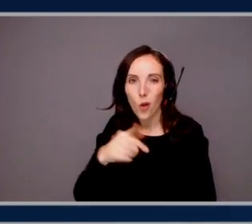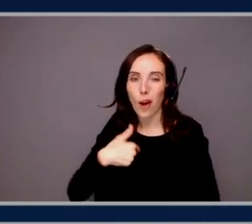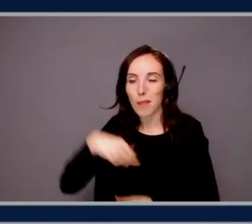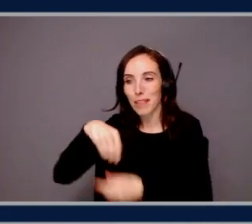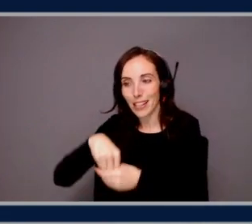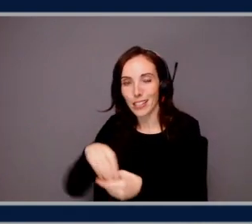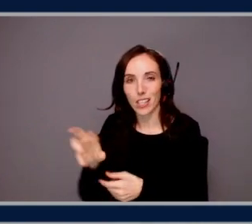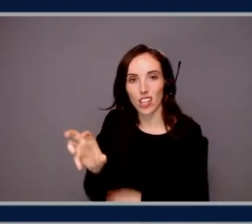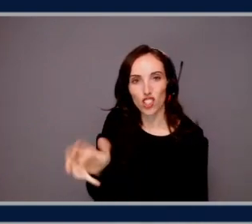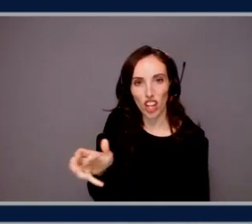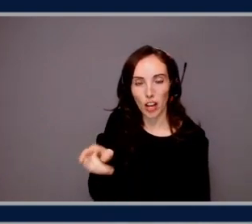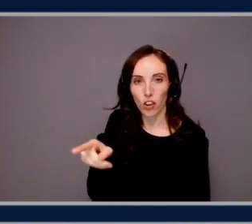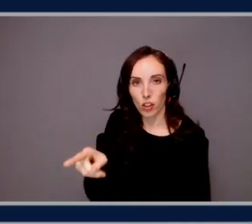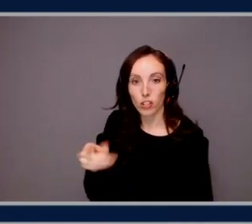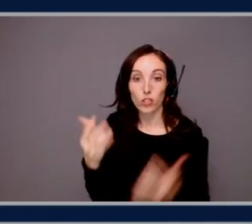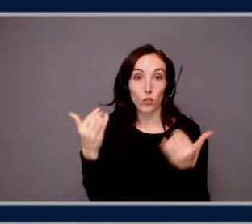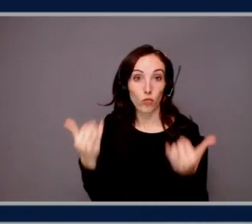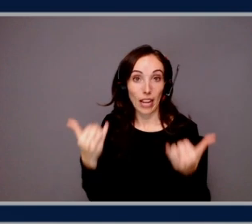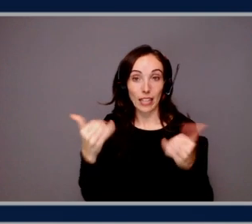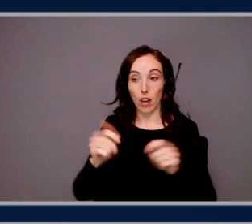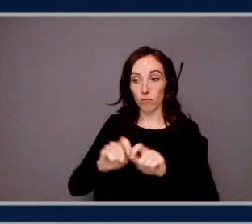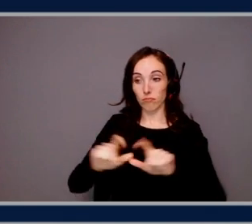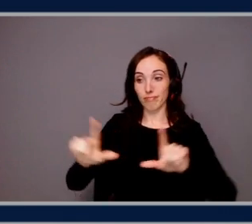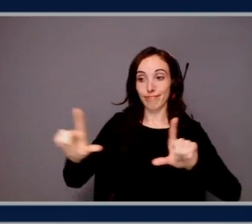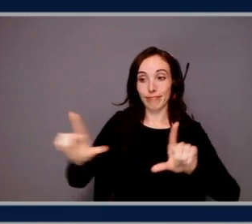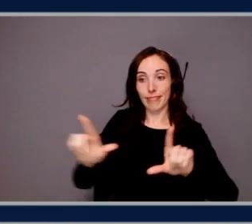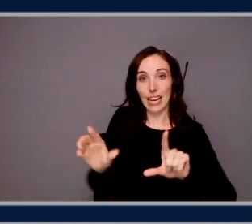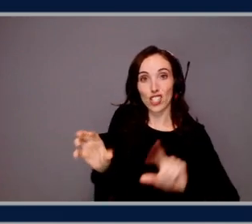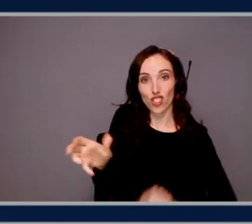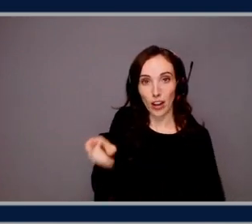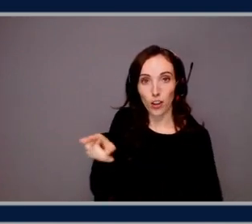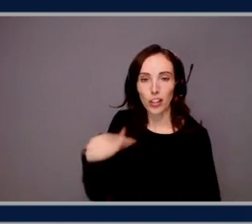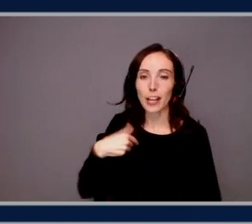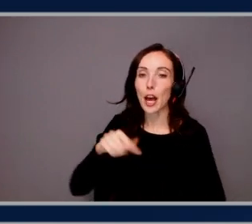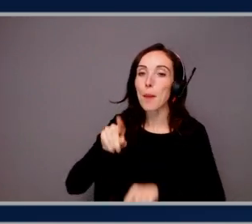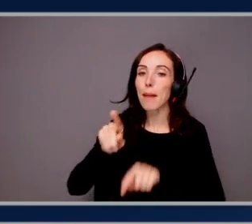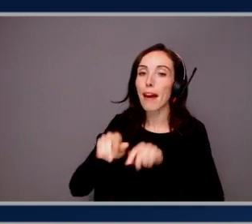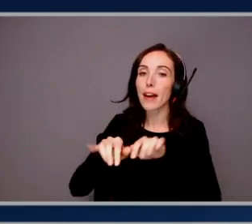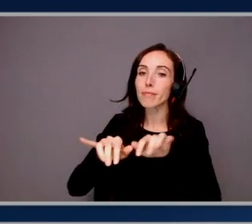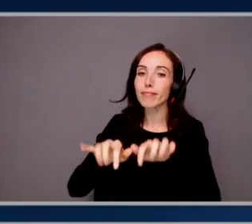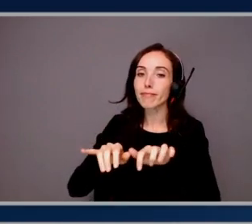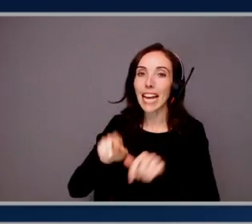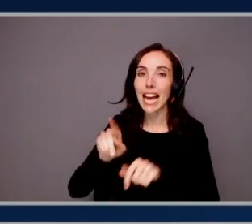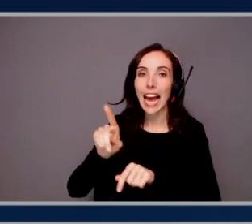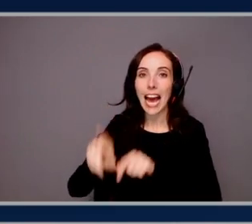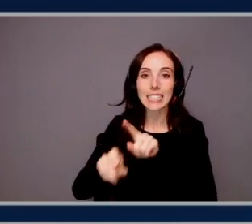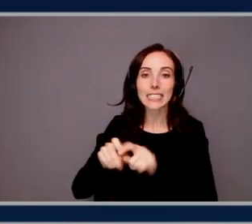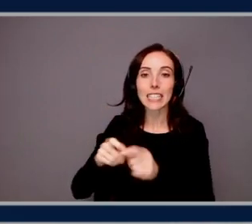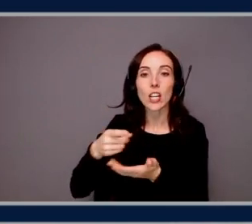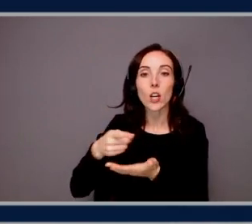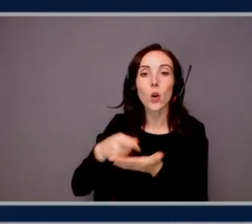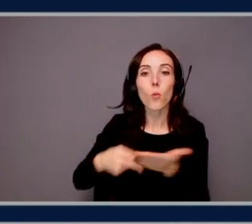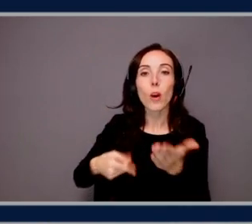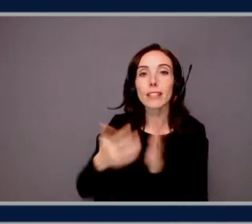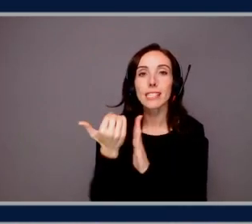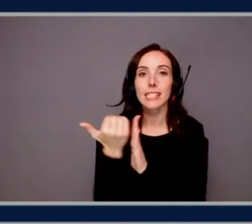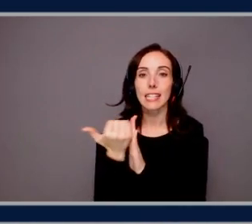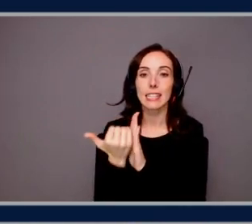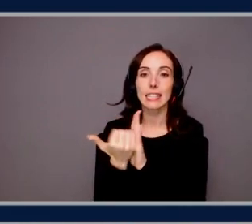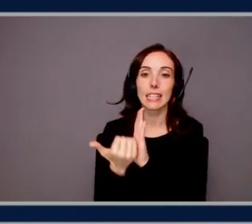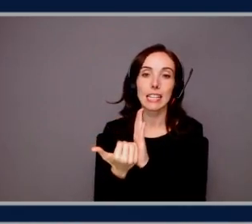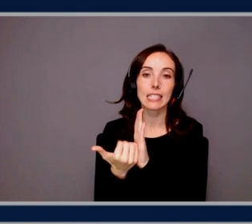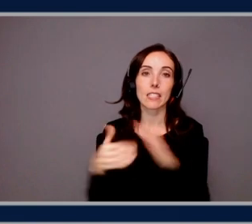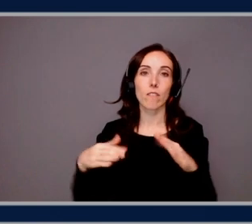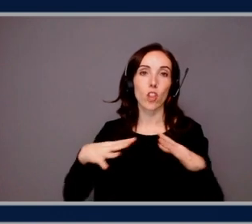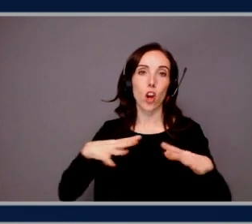So here I am in some channel and I am asking a question in the channel. What is the list of